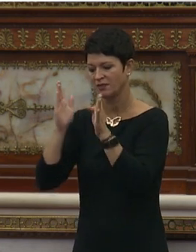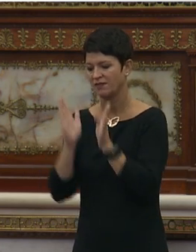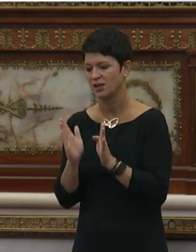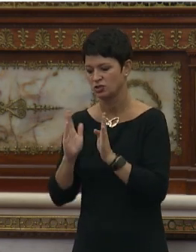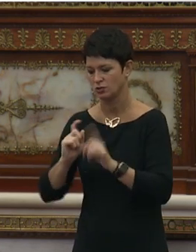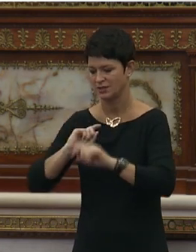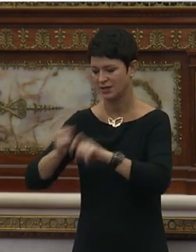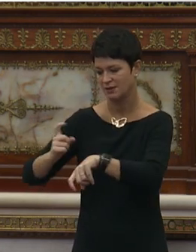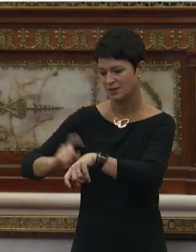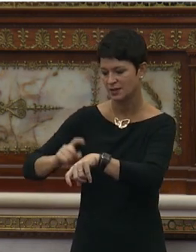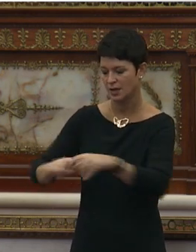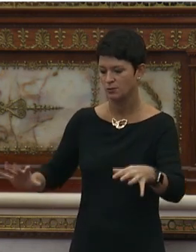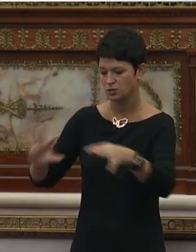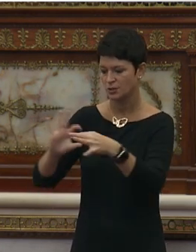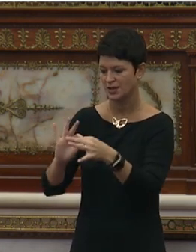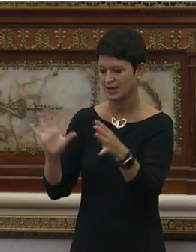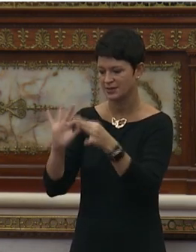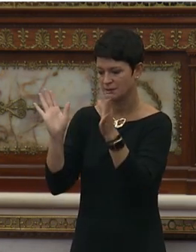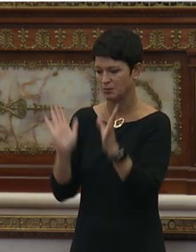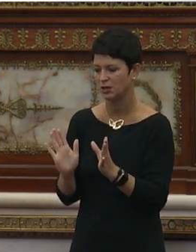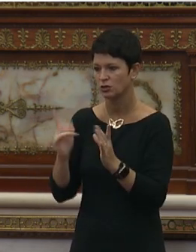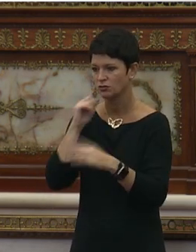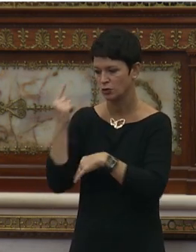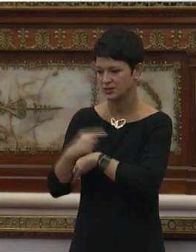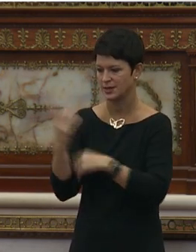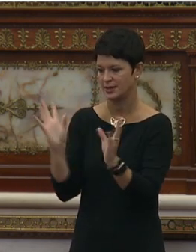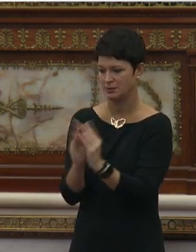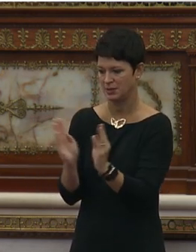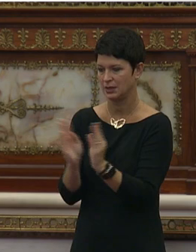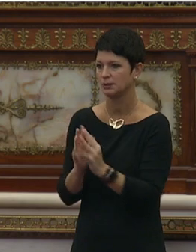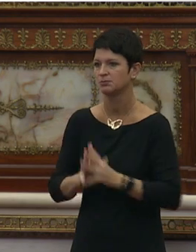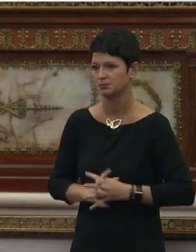some time to connect the speakers we have for today's meeting.